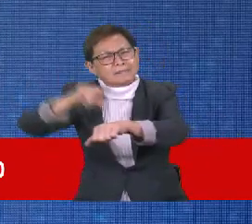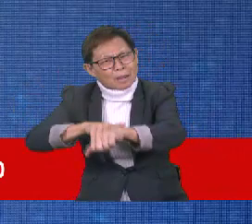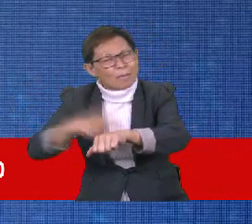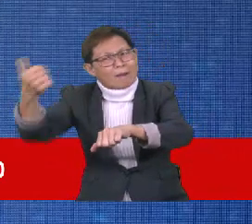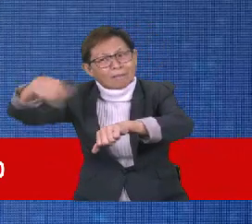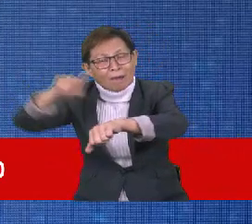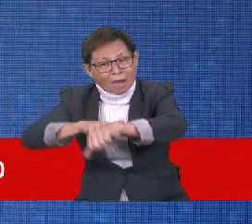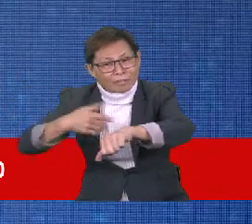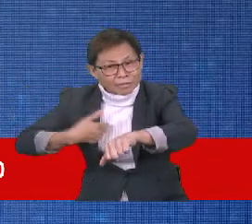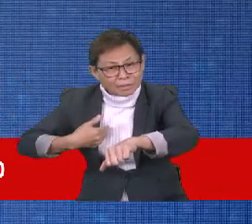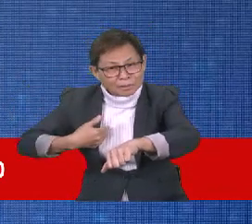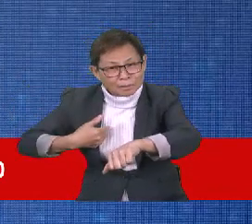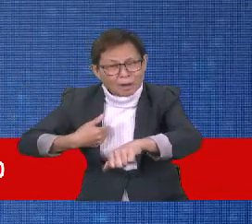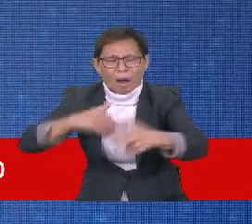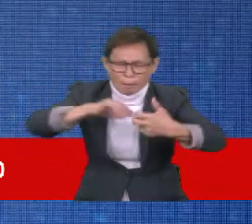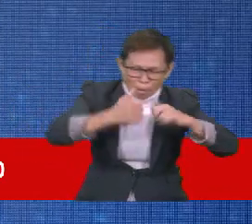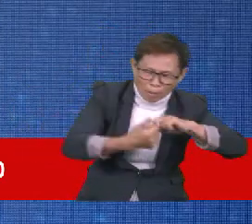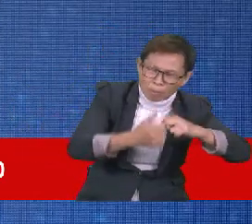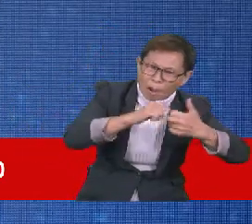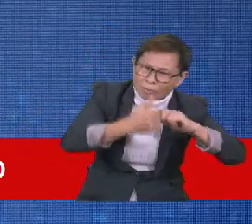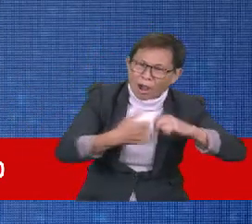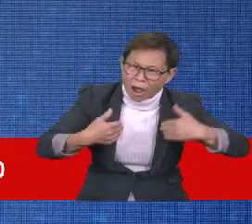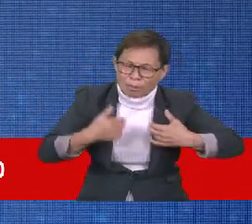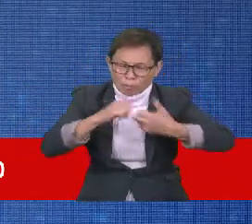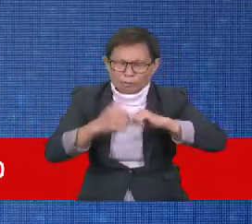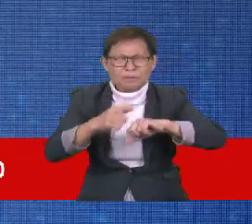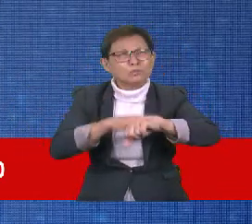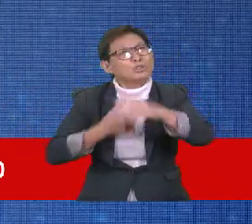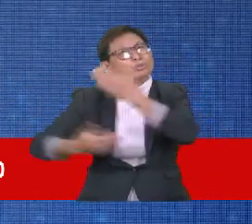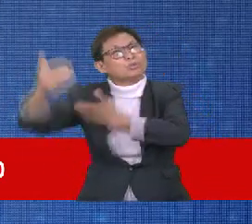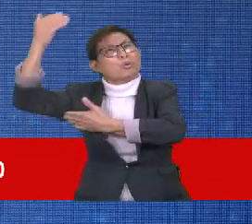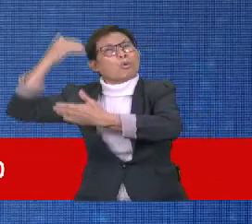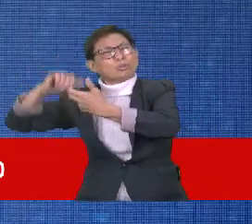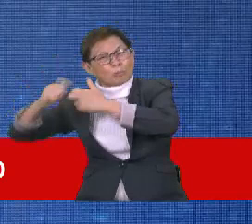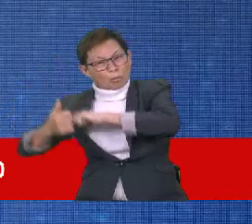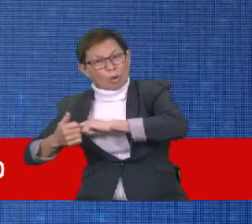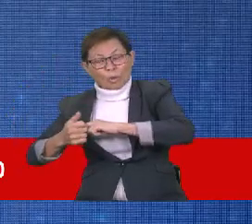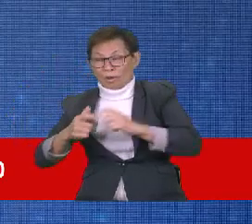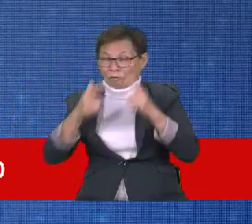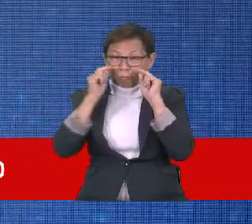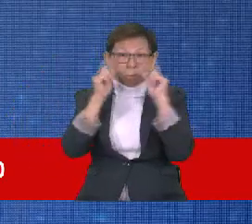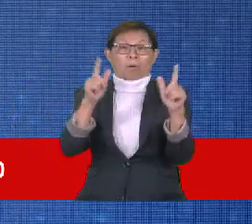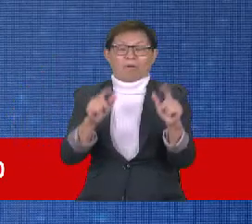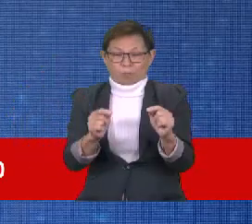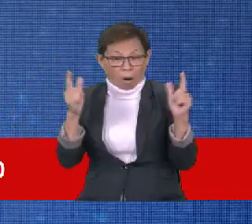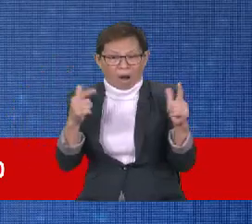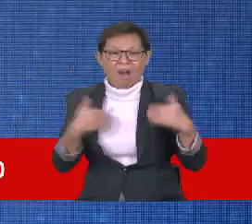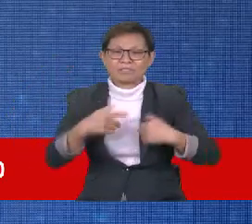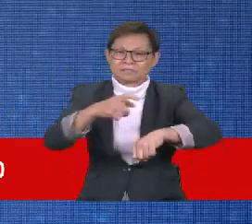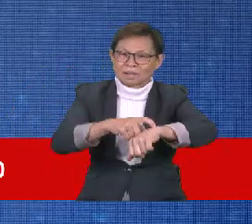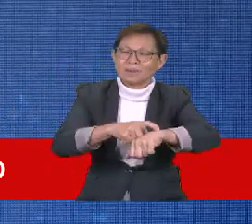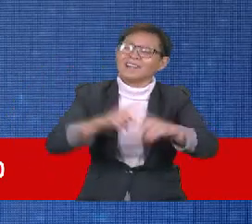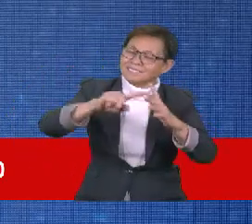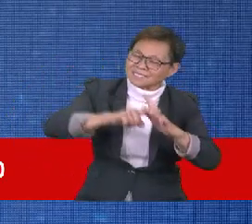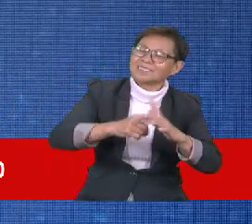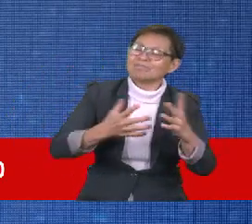of problem brewing, even those days, we immediately have a session and start